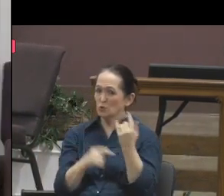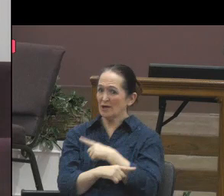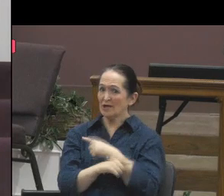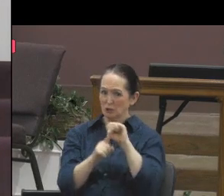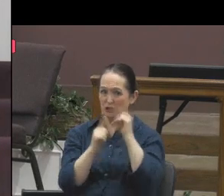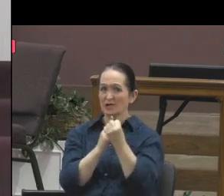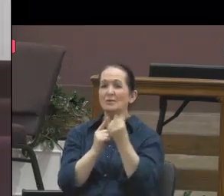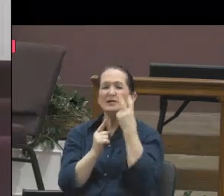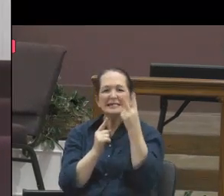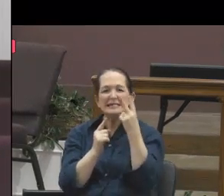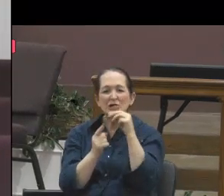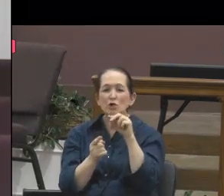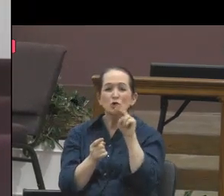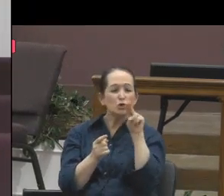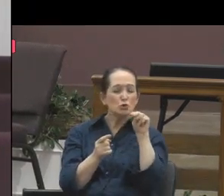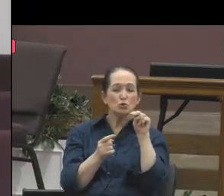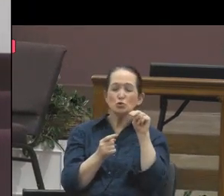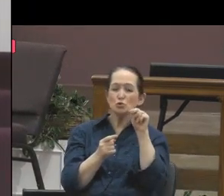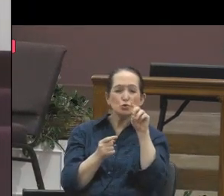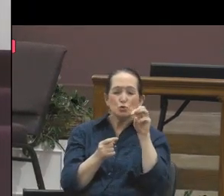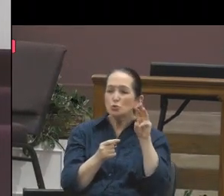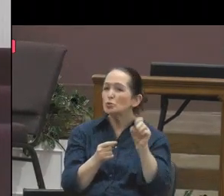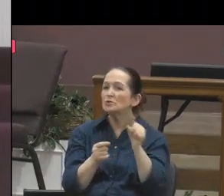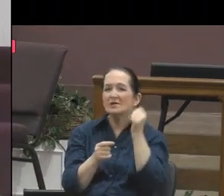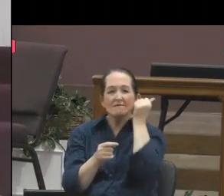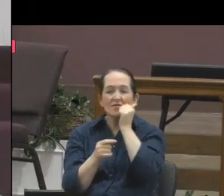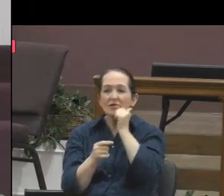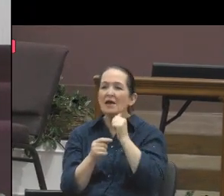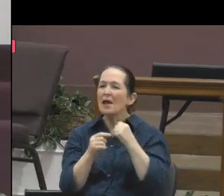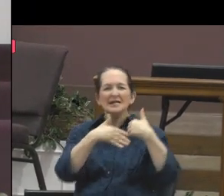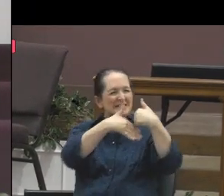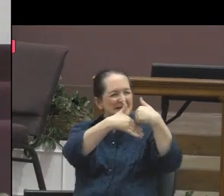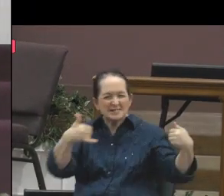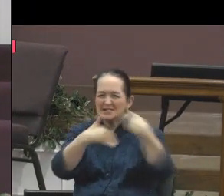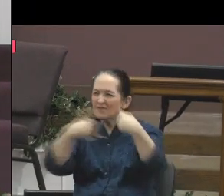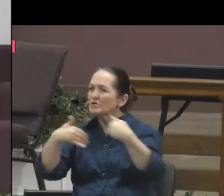the news every day. Division so